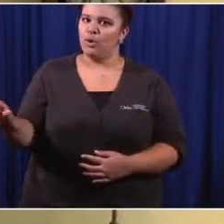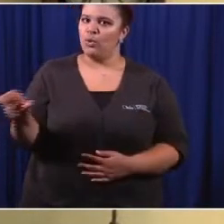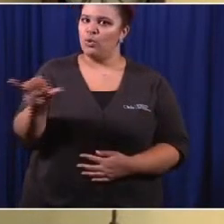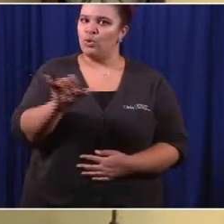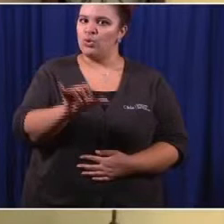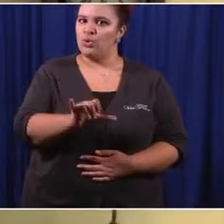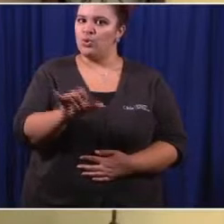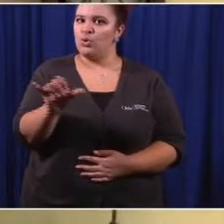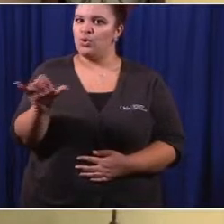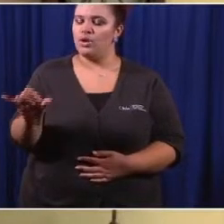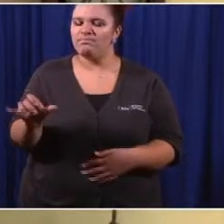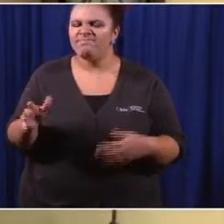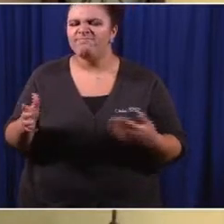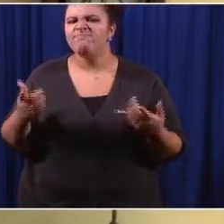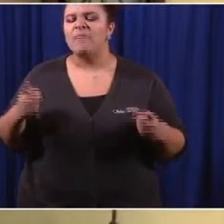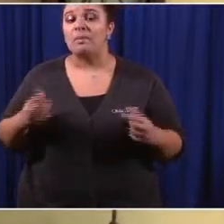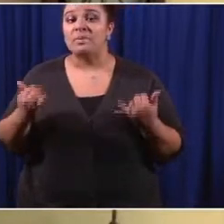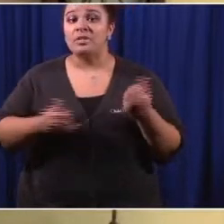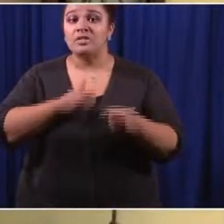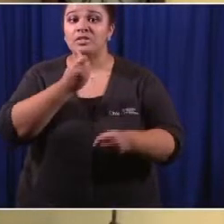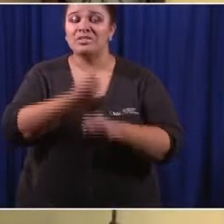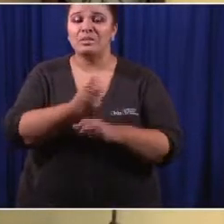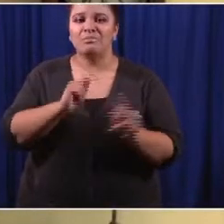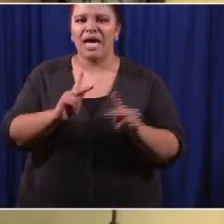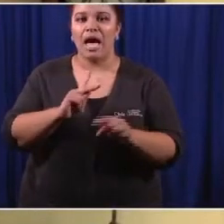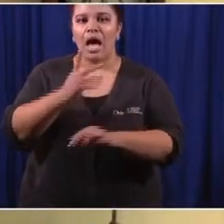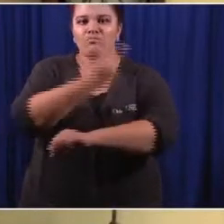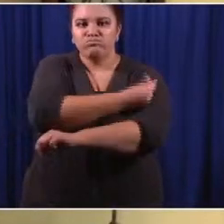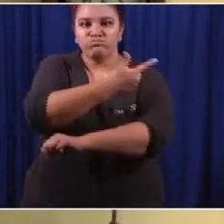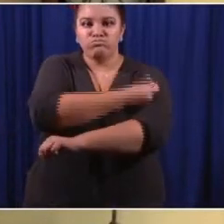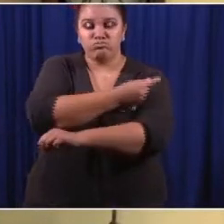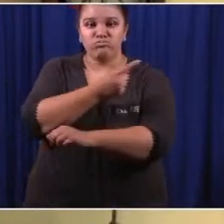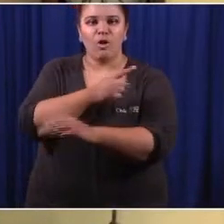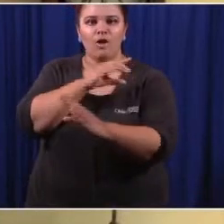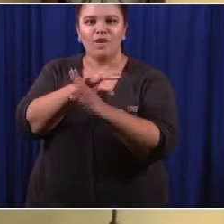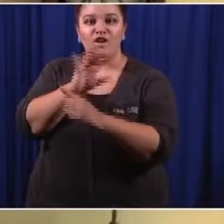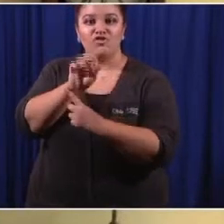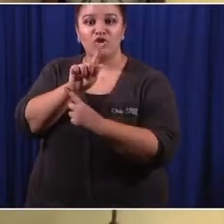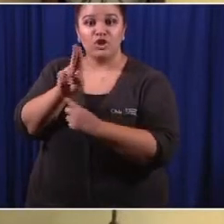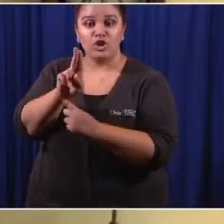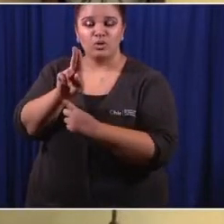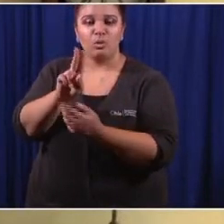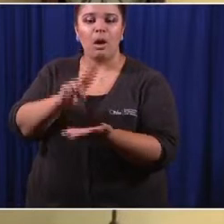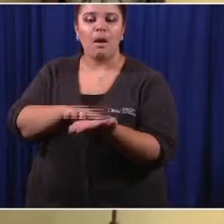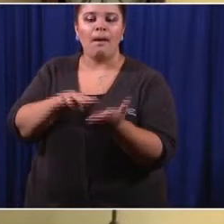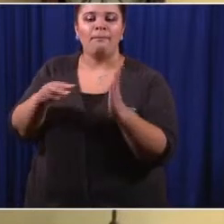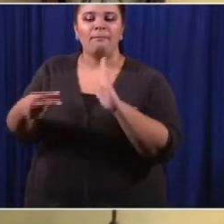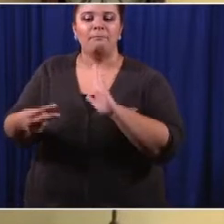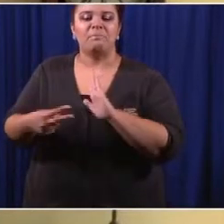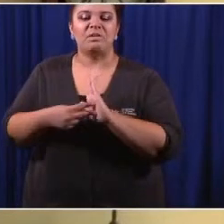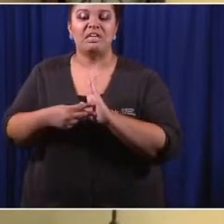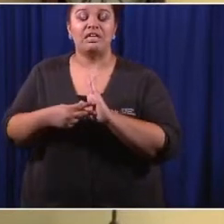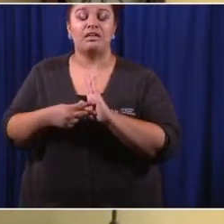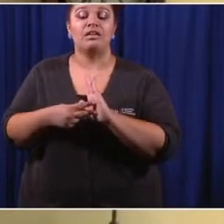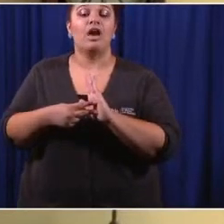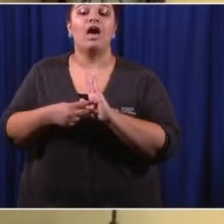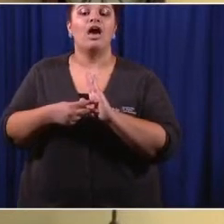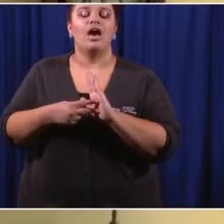the flu vaccine this year, will that in any way help us avoid some of the lockdowns that we had to go through earlier this year, you think?